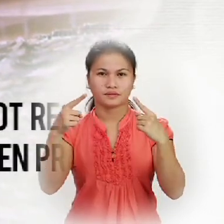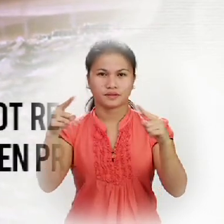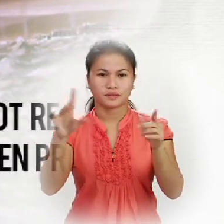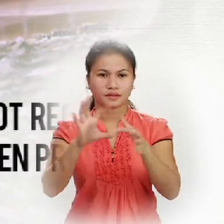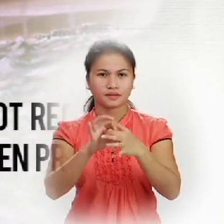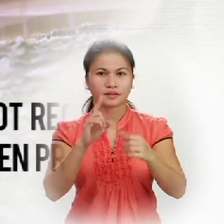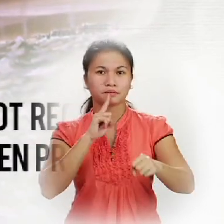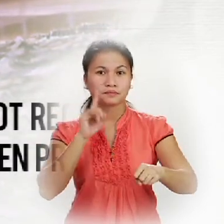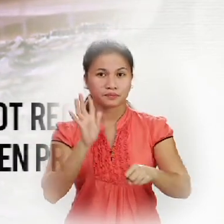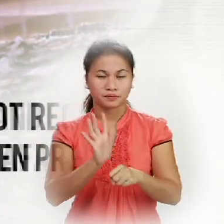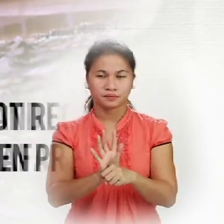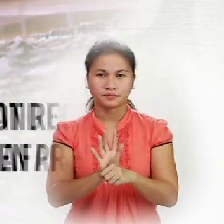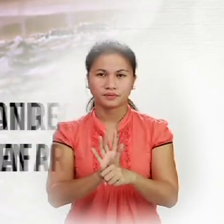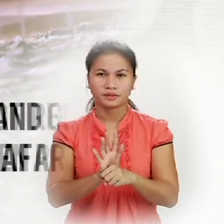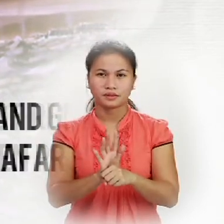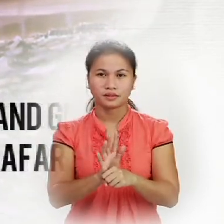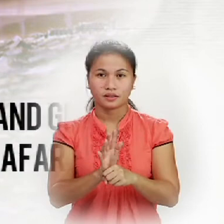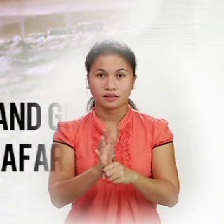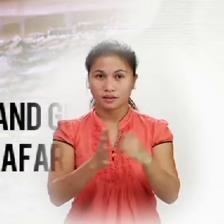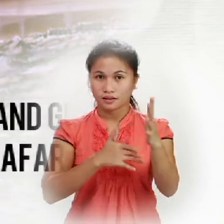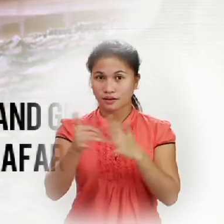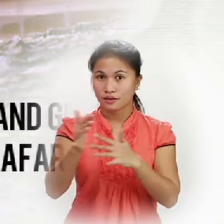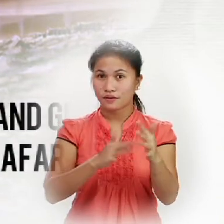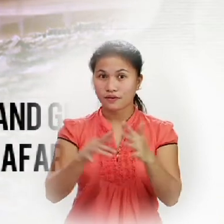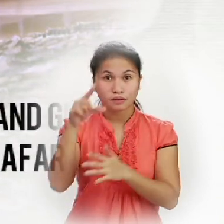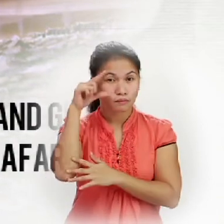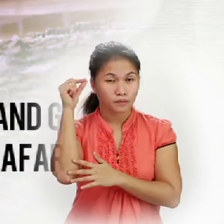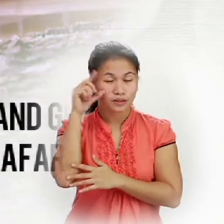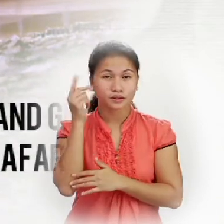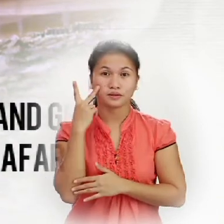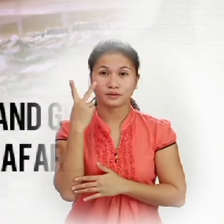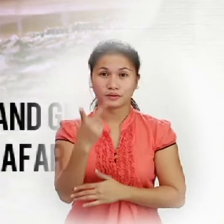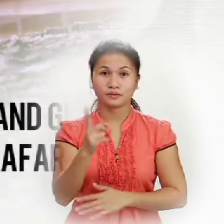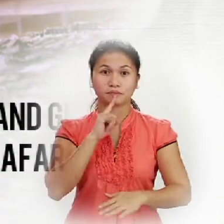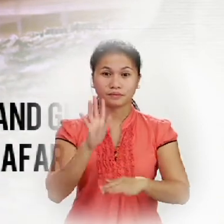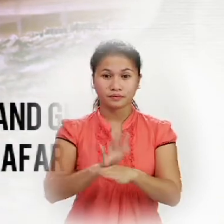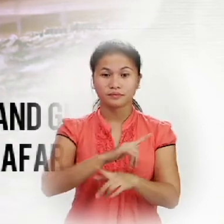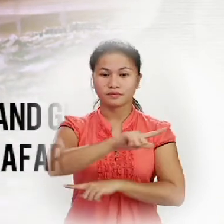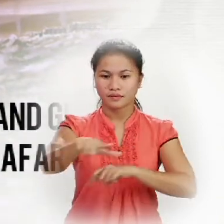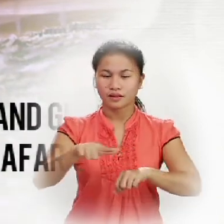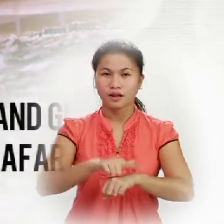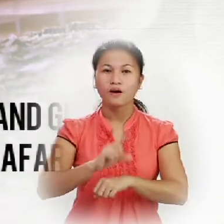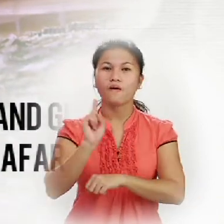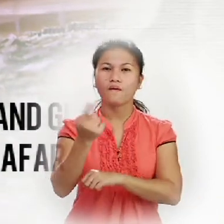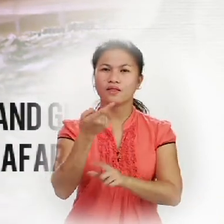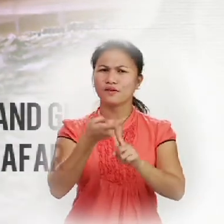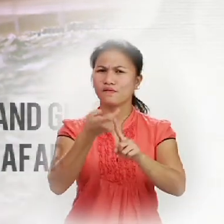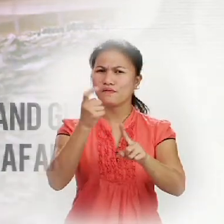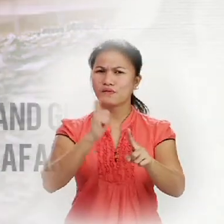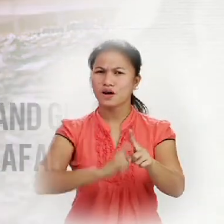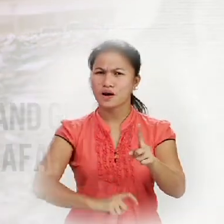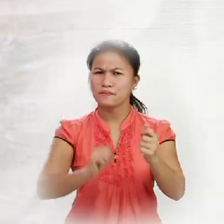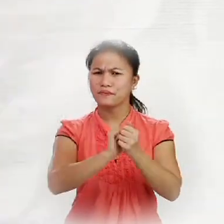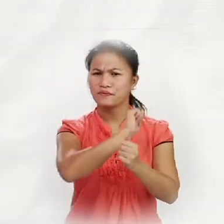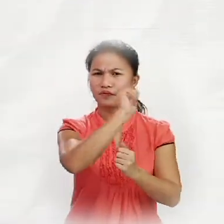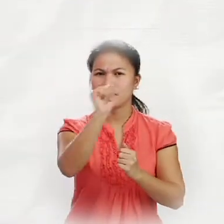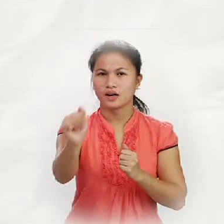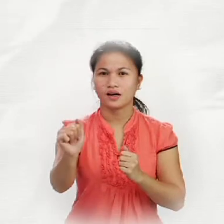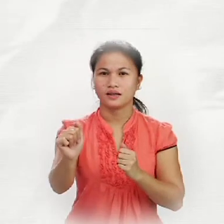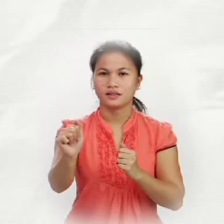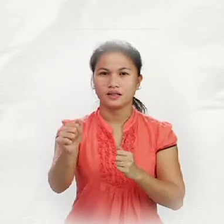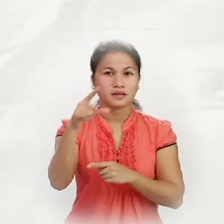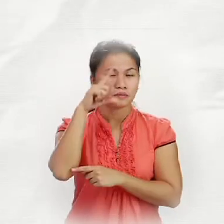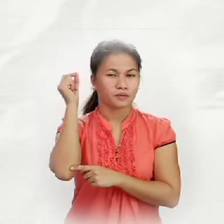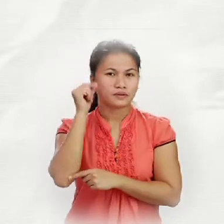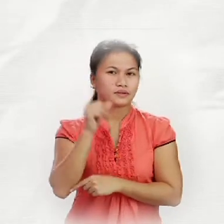of the promises. Even Moses saw the promised land only from afar.